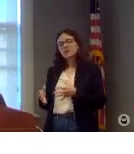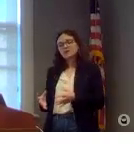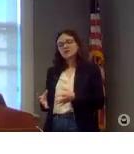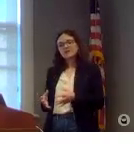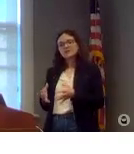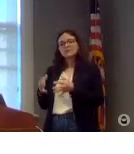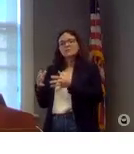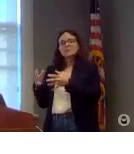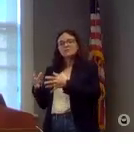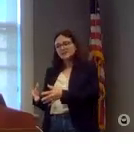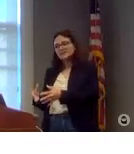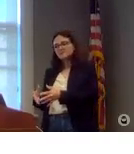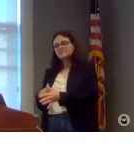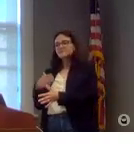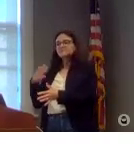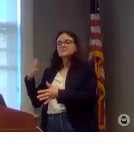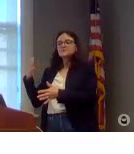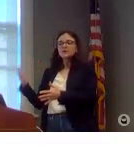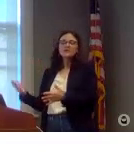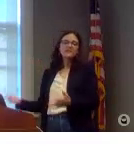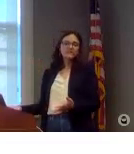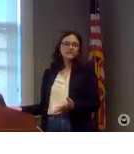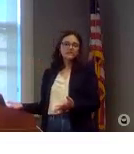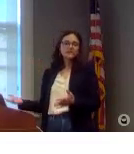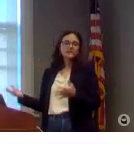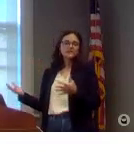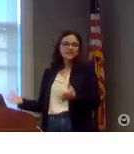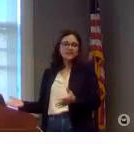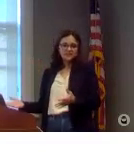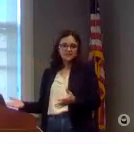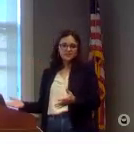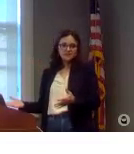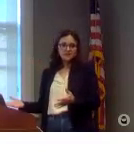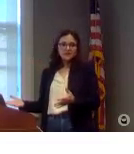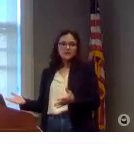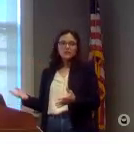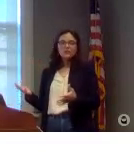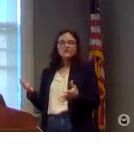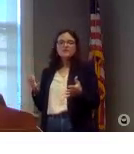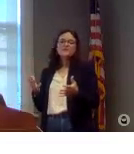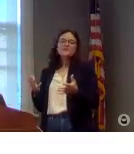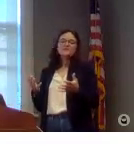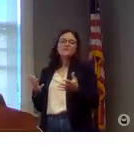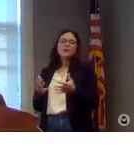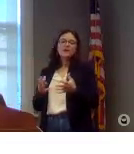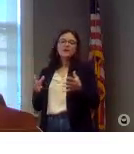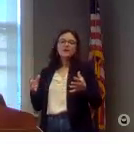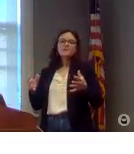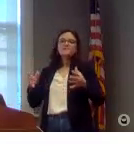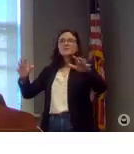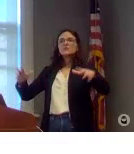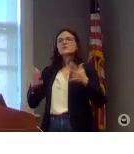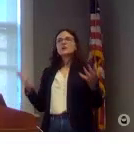been operationalized to prevent targeted civilian fatalities? So this stems